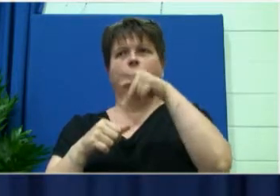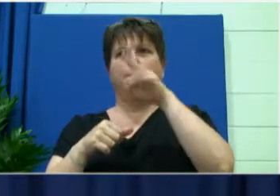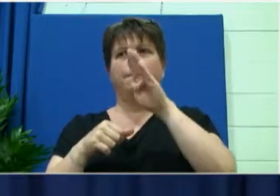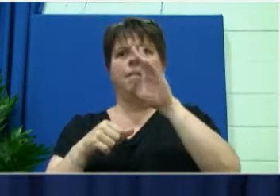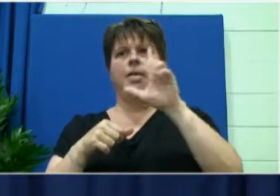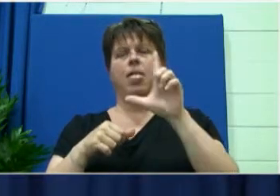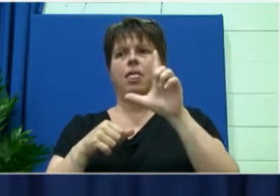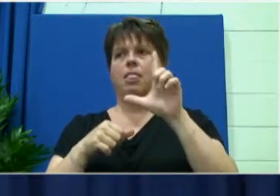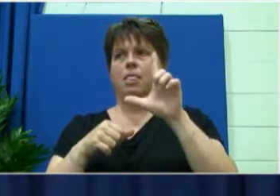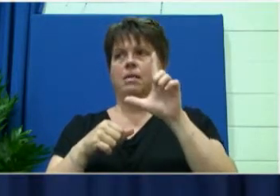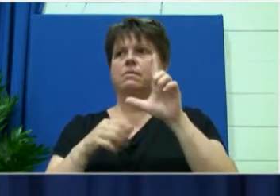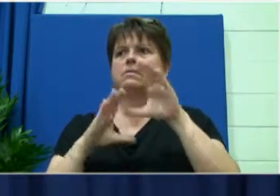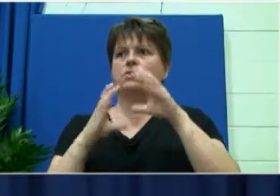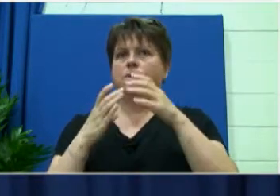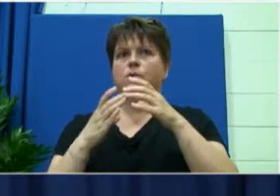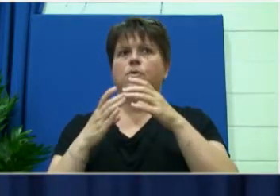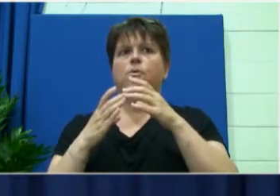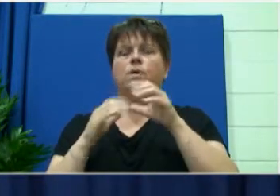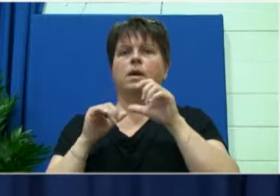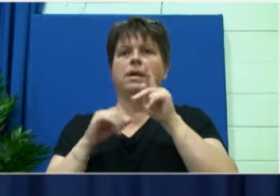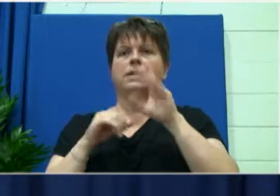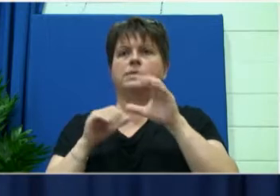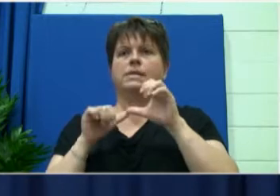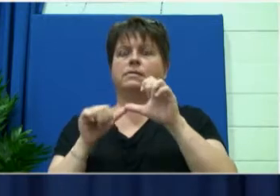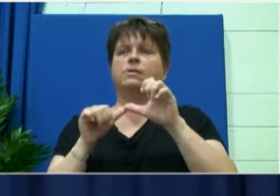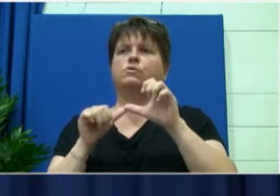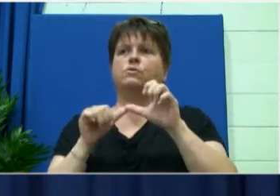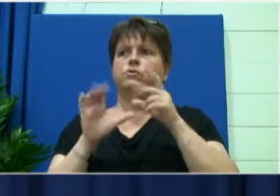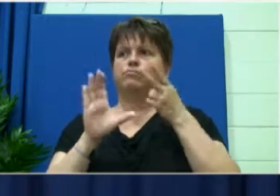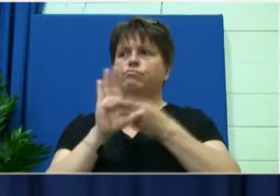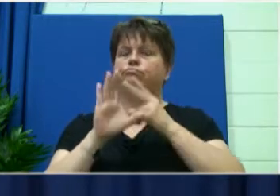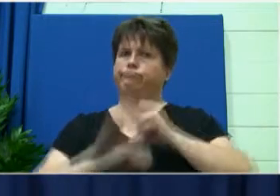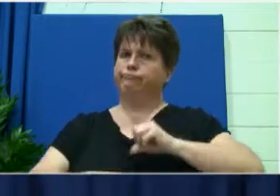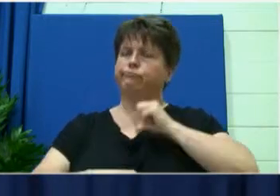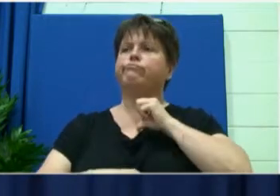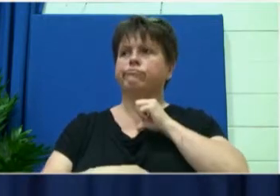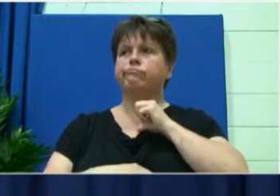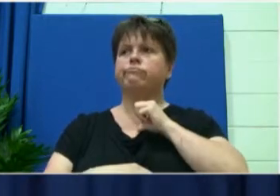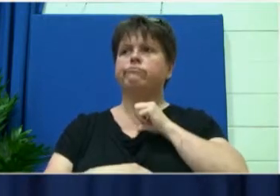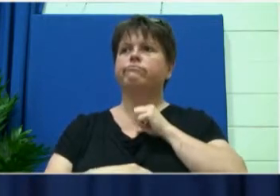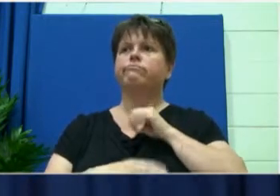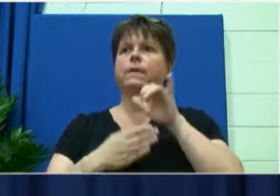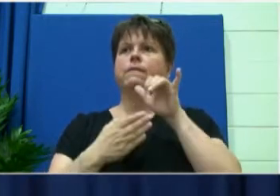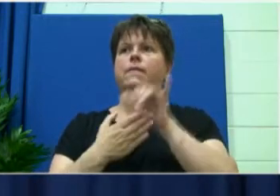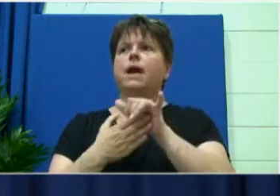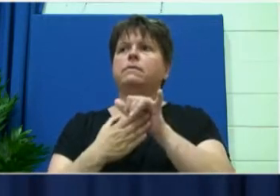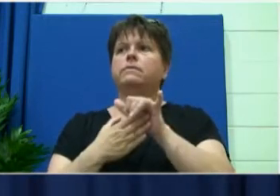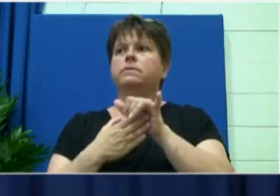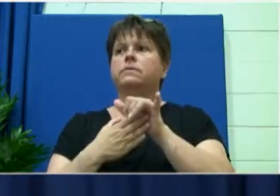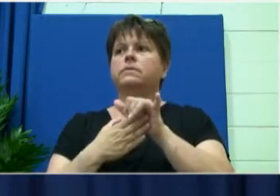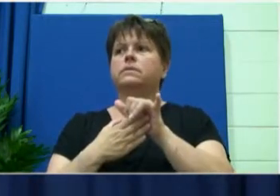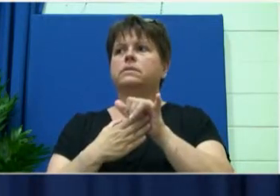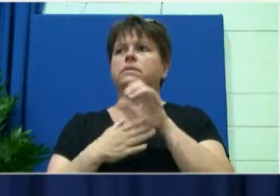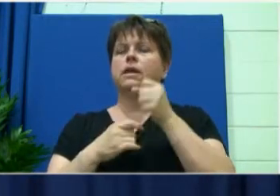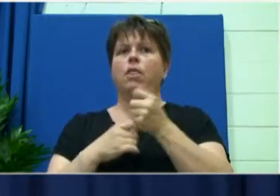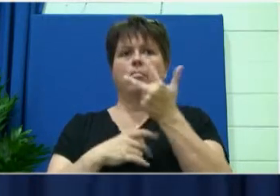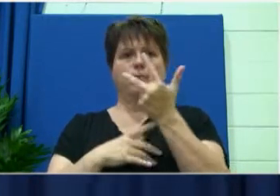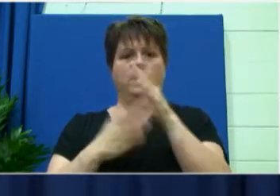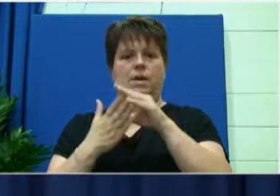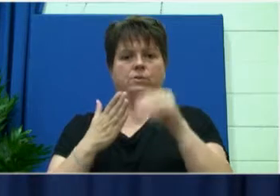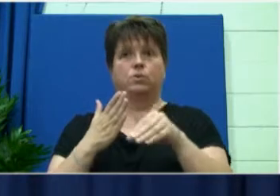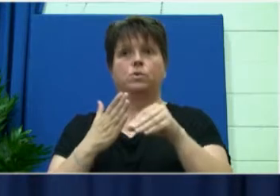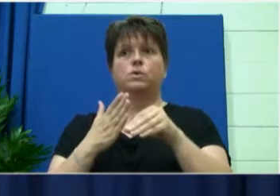state. And KC continues to be a proud participant of this year. 3